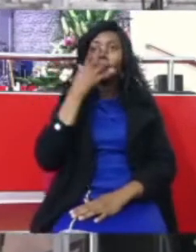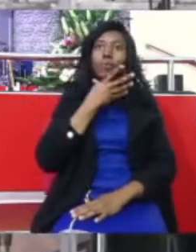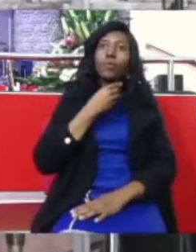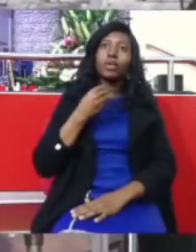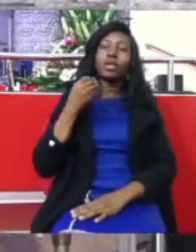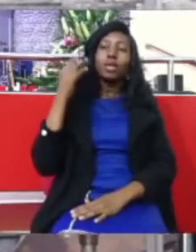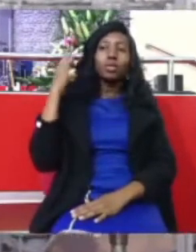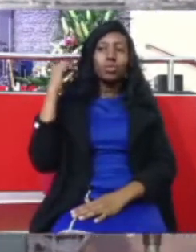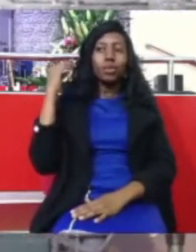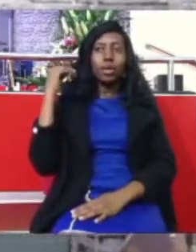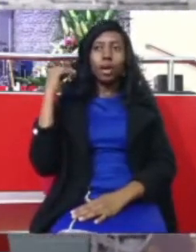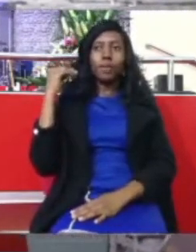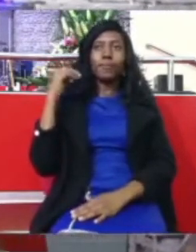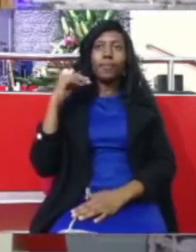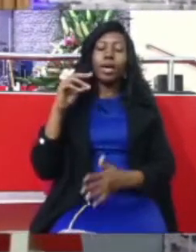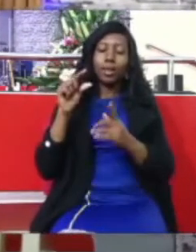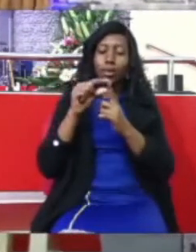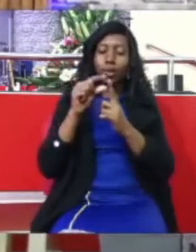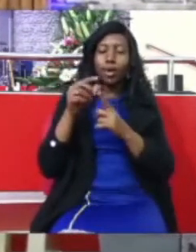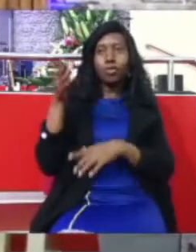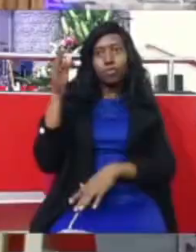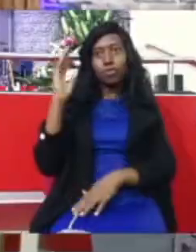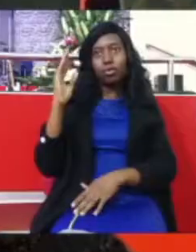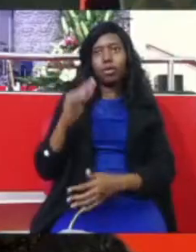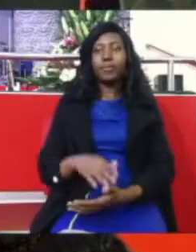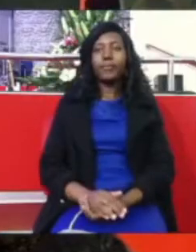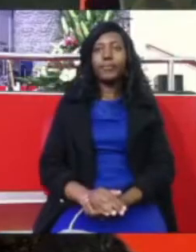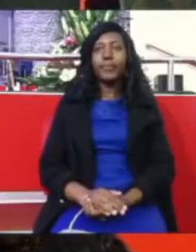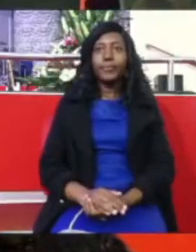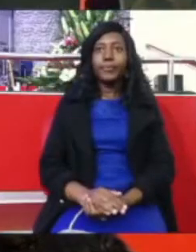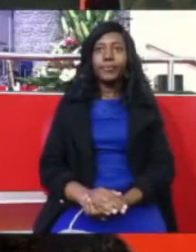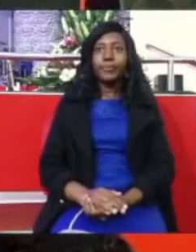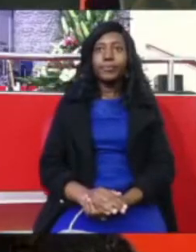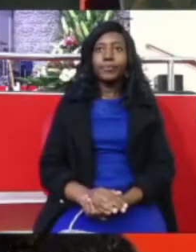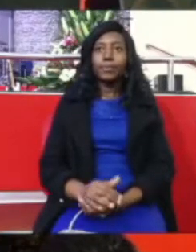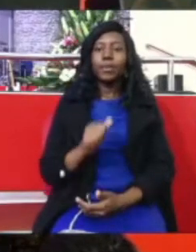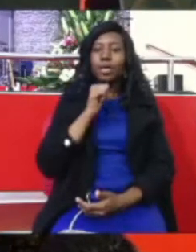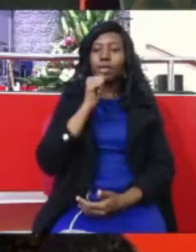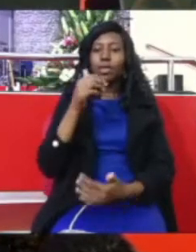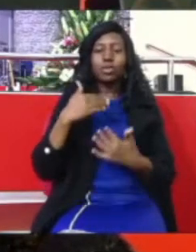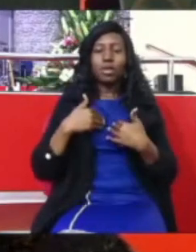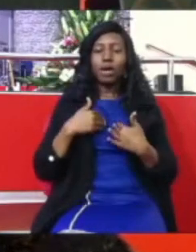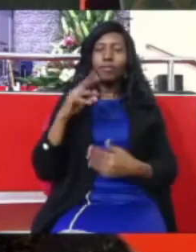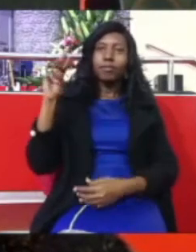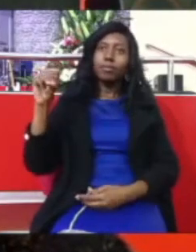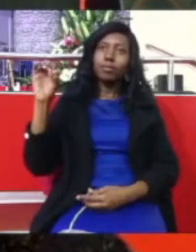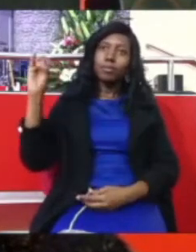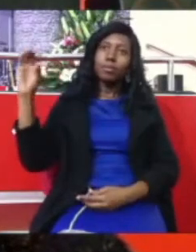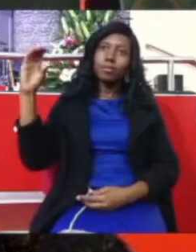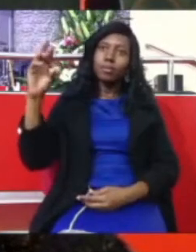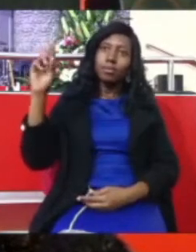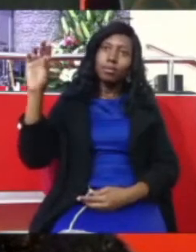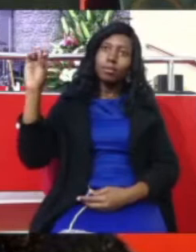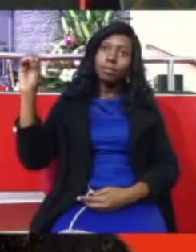days, they didn't have a microphone like we have today. They did not have a microphone. And so Jesus looks at